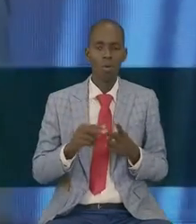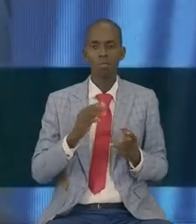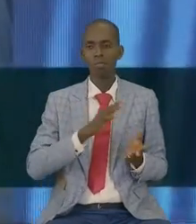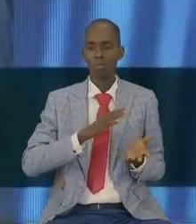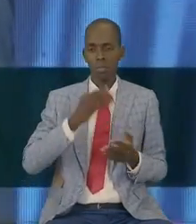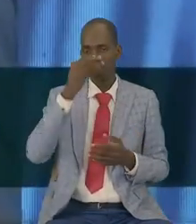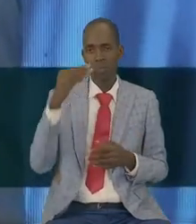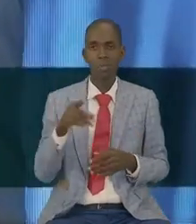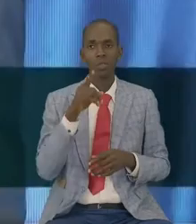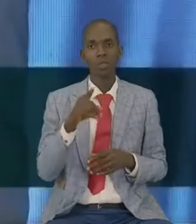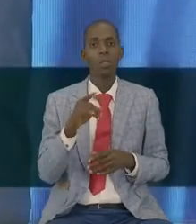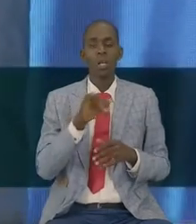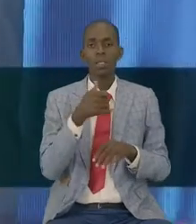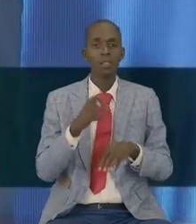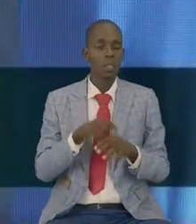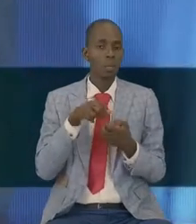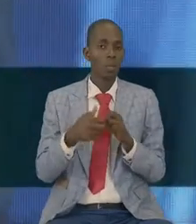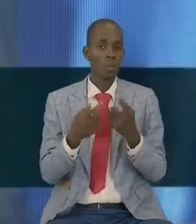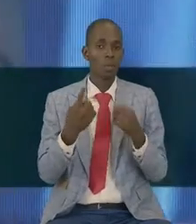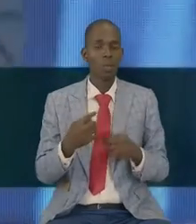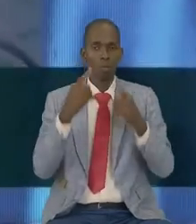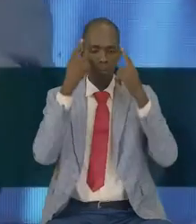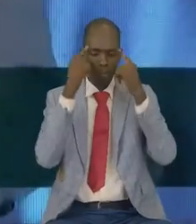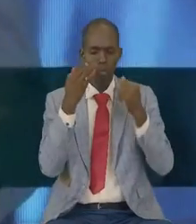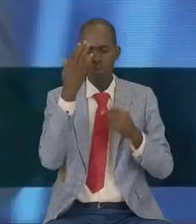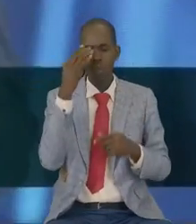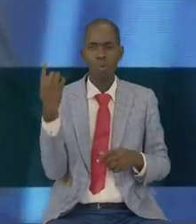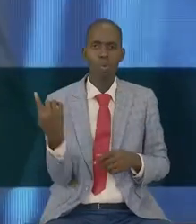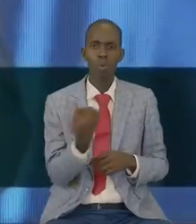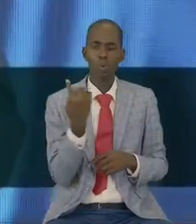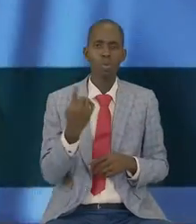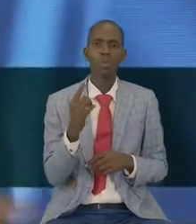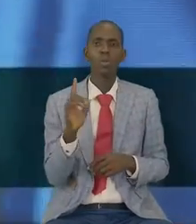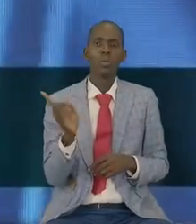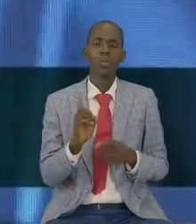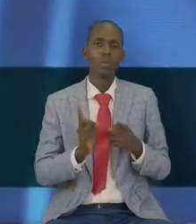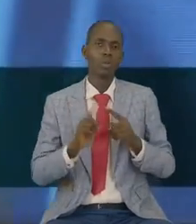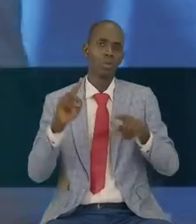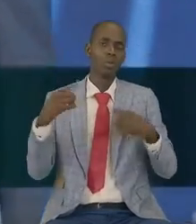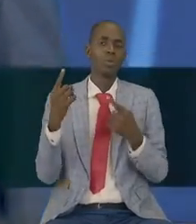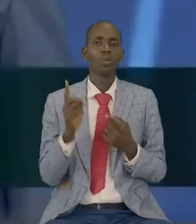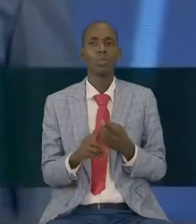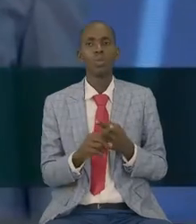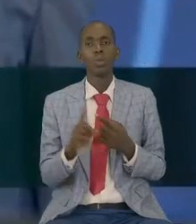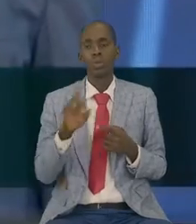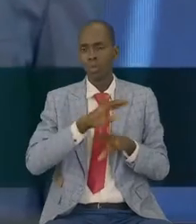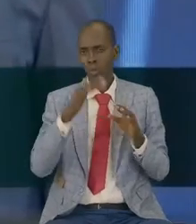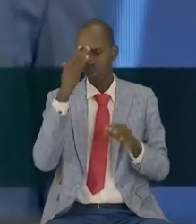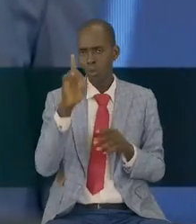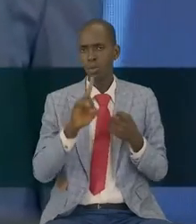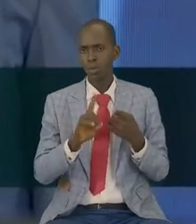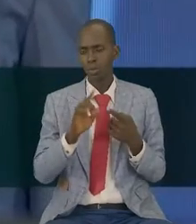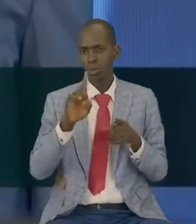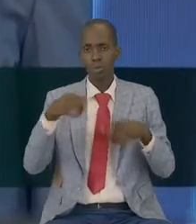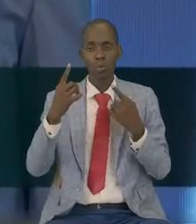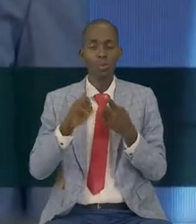he always knew where to turn. Don't you know where to turn to get salvation? That's where you went. You went